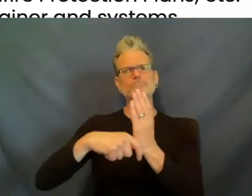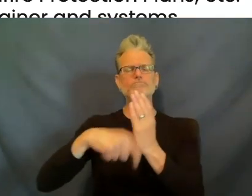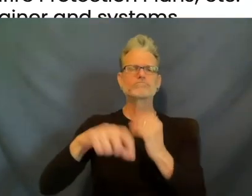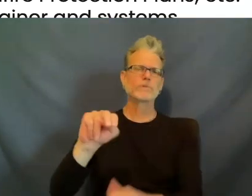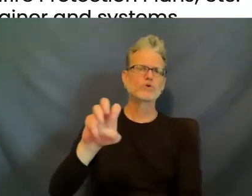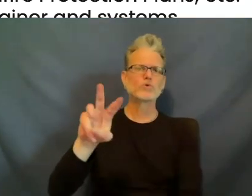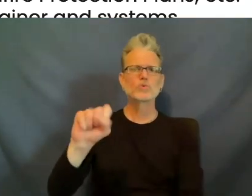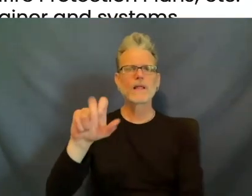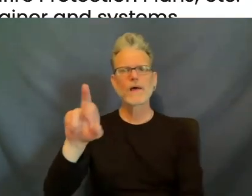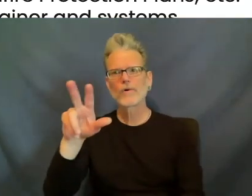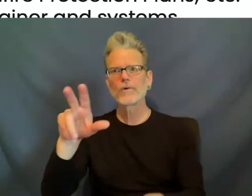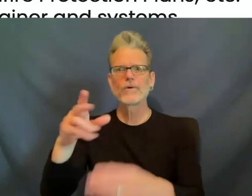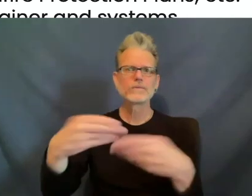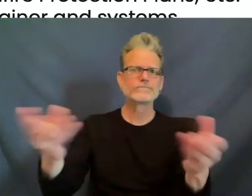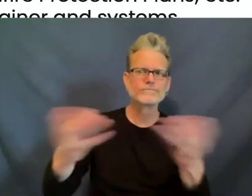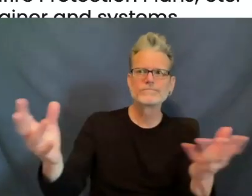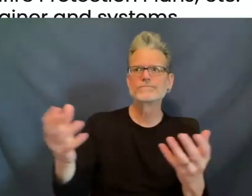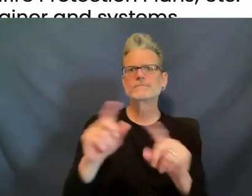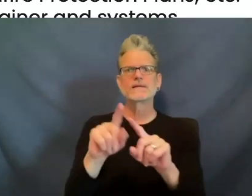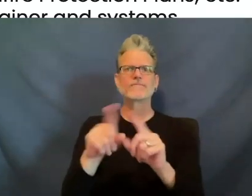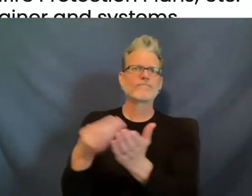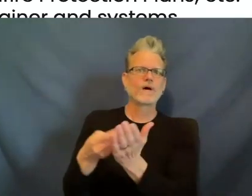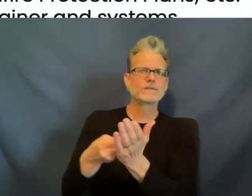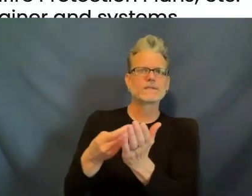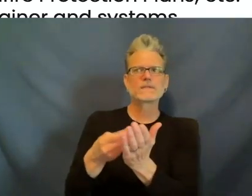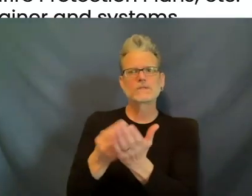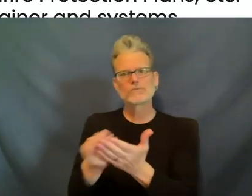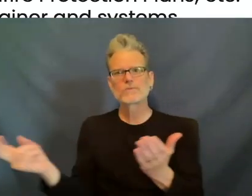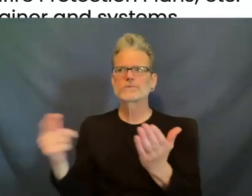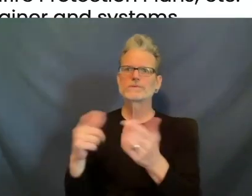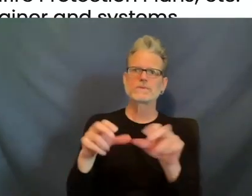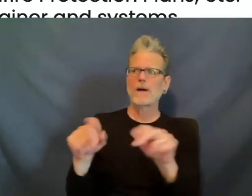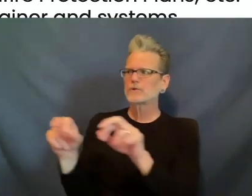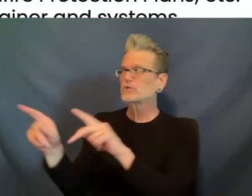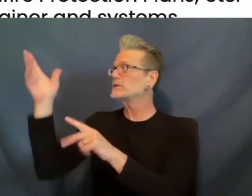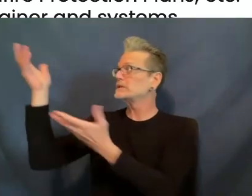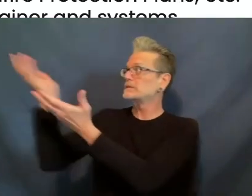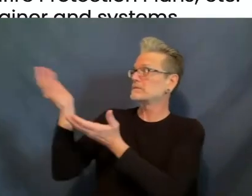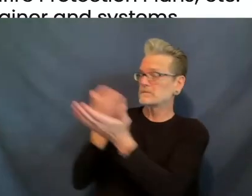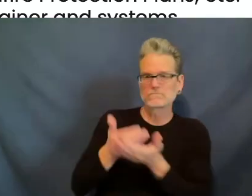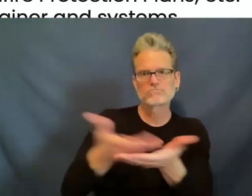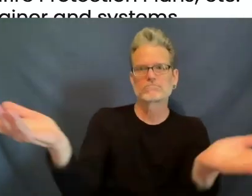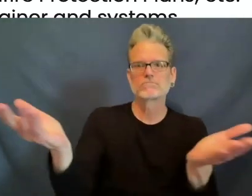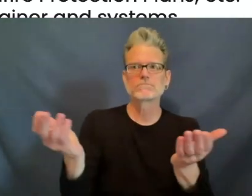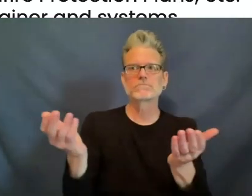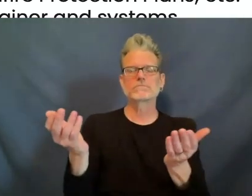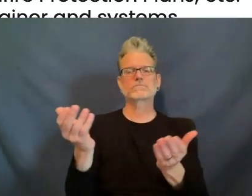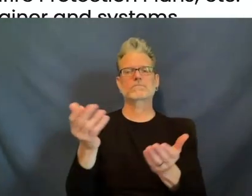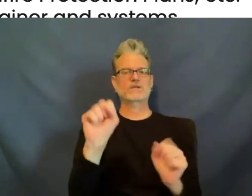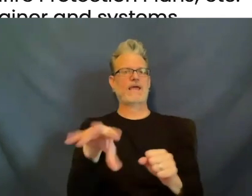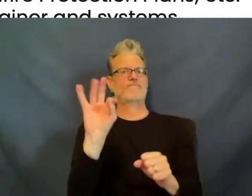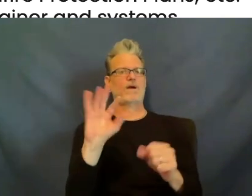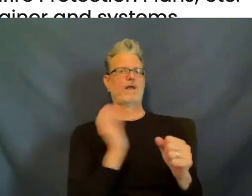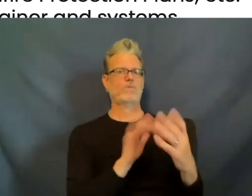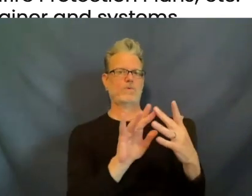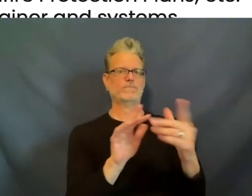are always kind of compiling different funding resources and opportunities. And so those are all available via our website that Eric is sharing